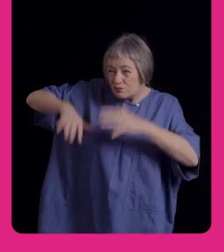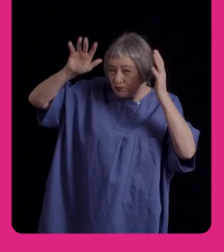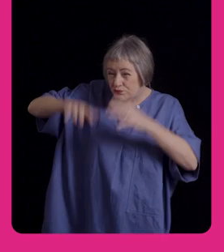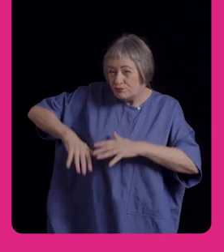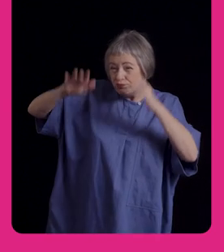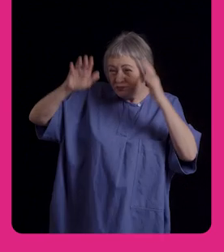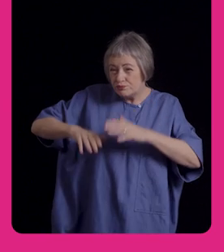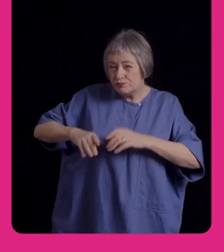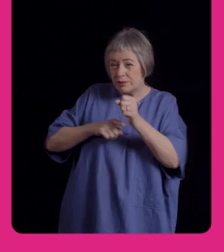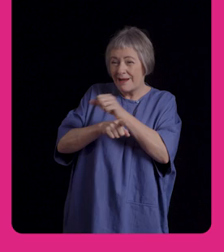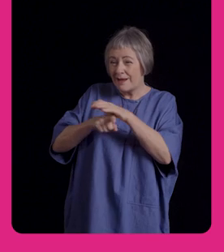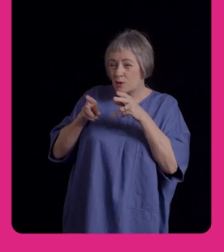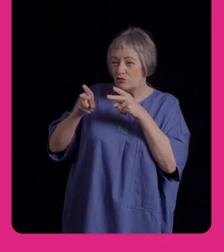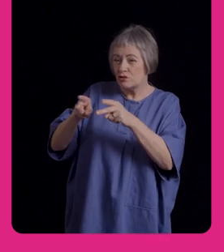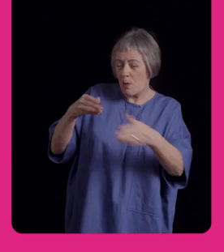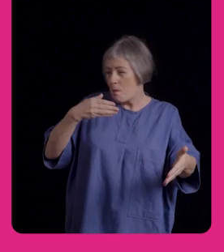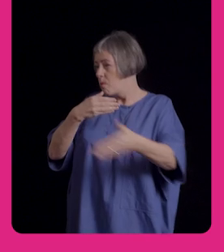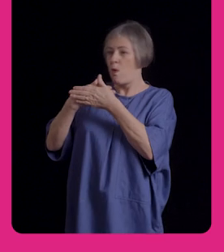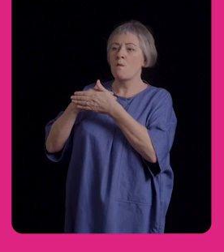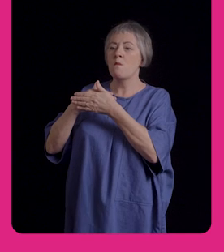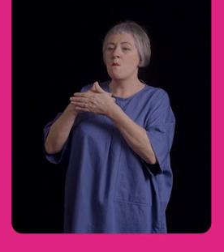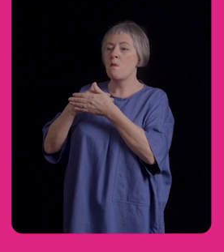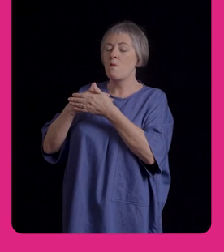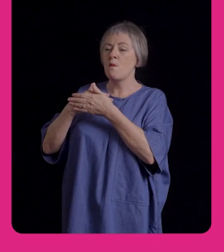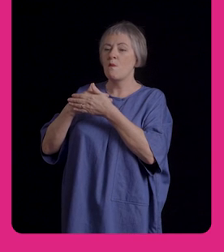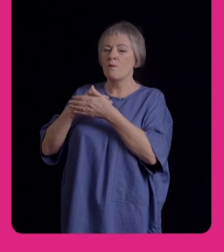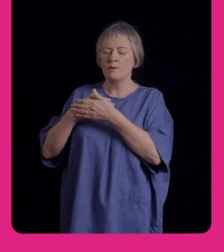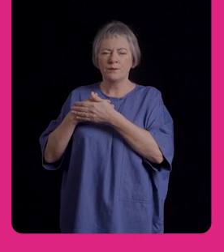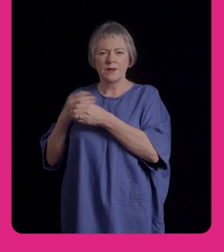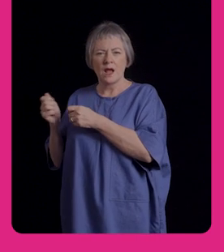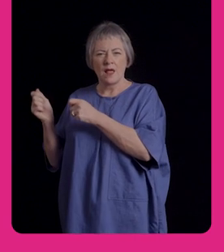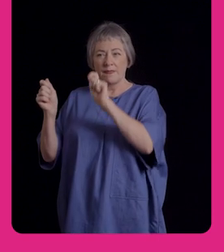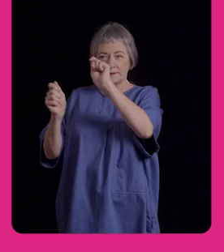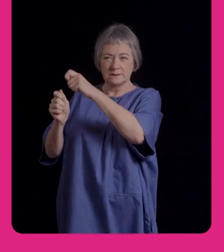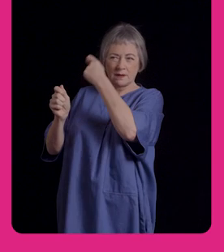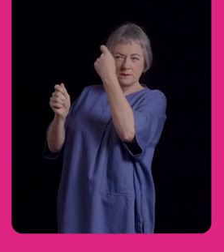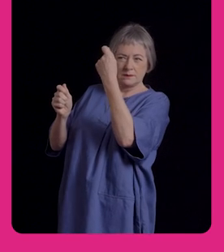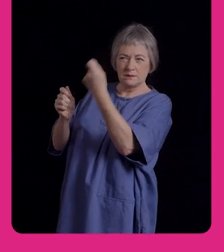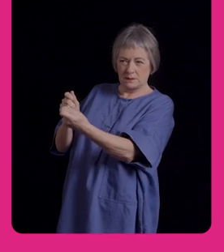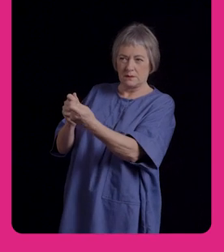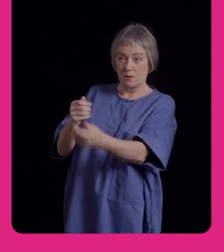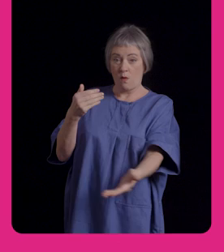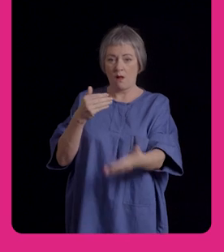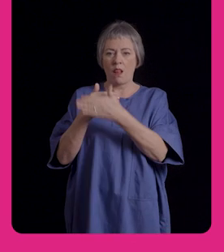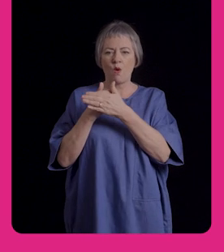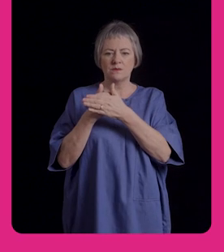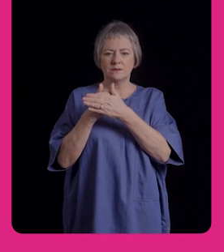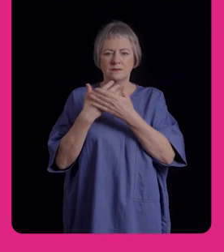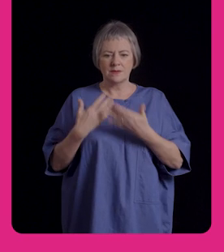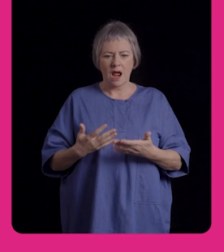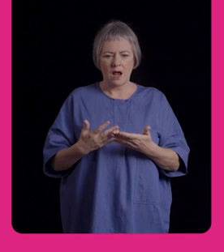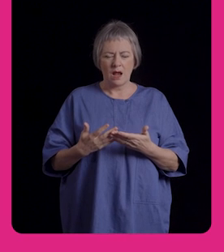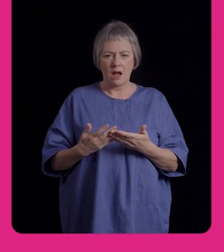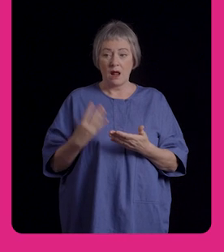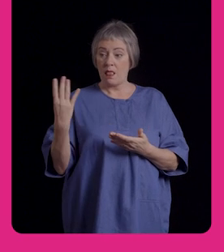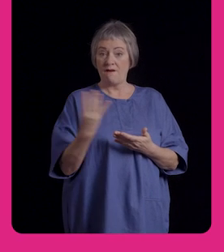rain pouring down Edinburgh Street and like slam the door behind them. And they turn the sign in the door to closed.